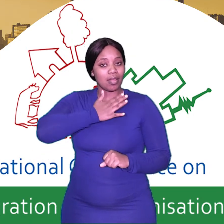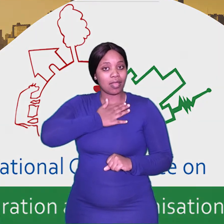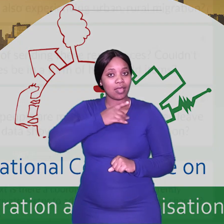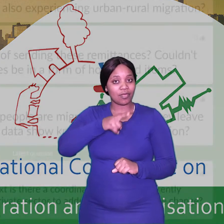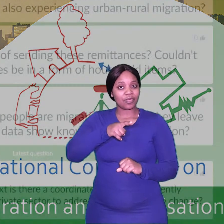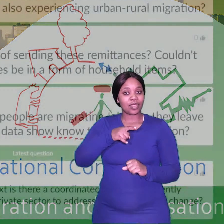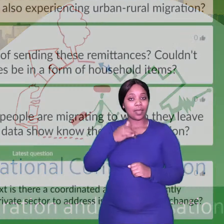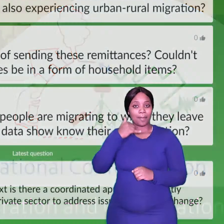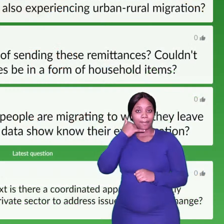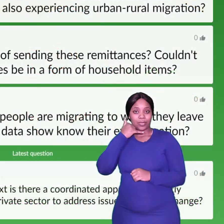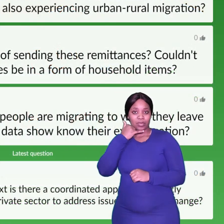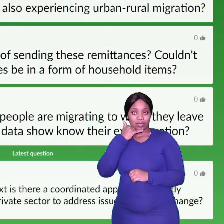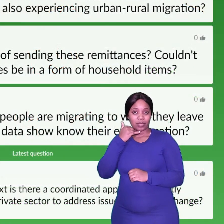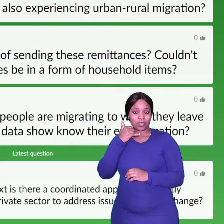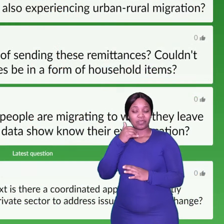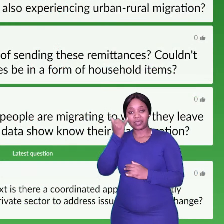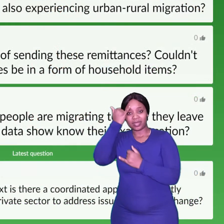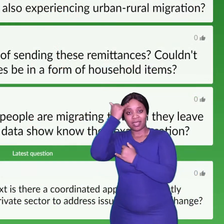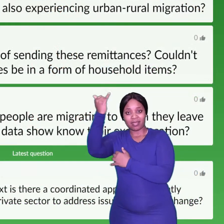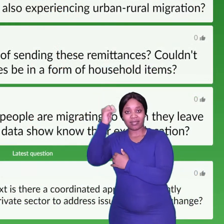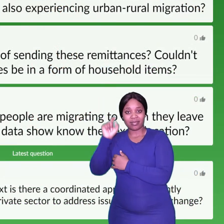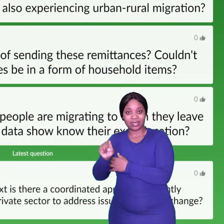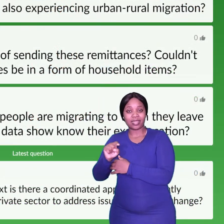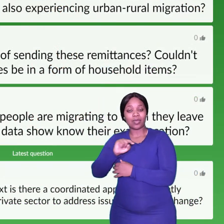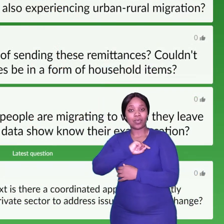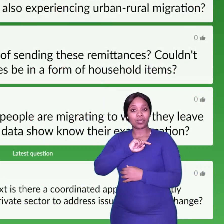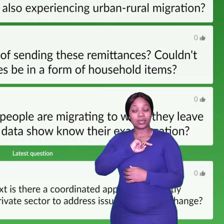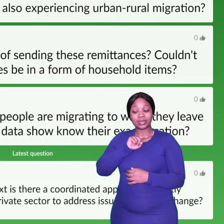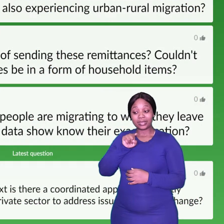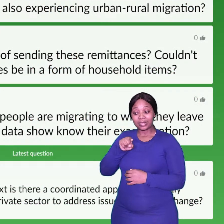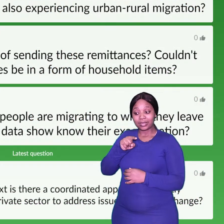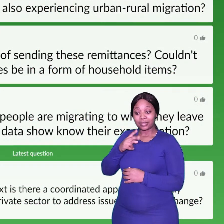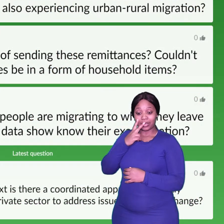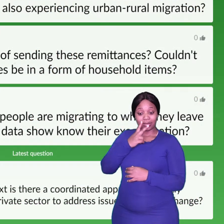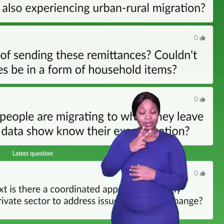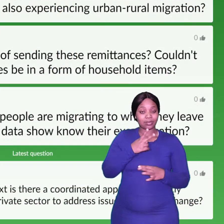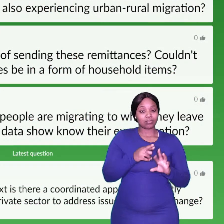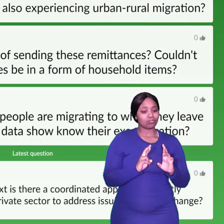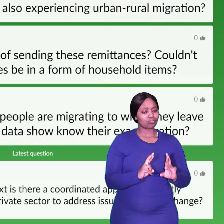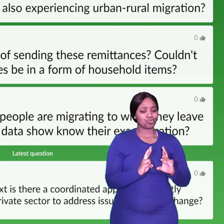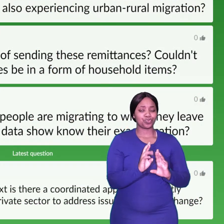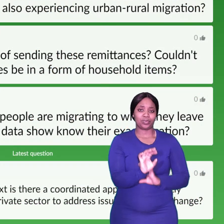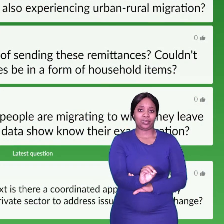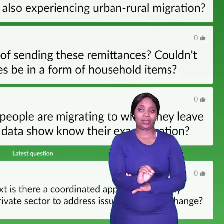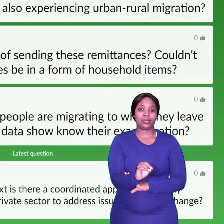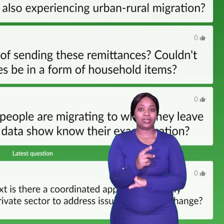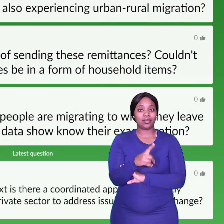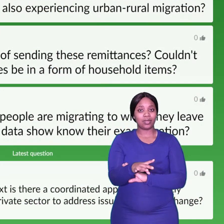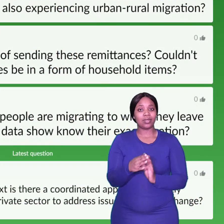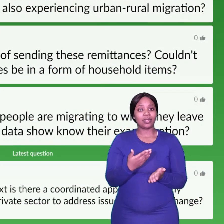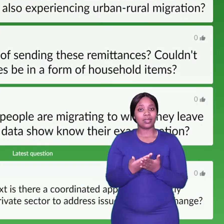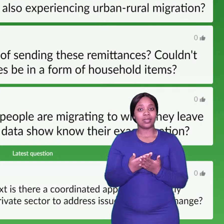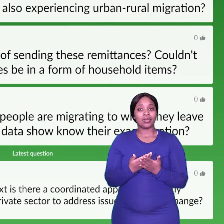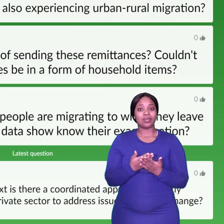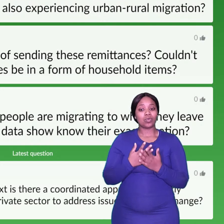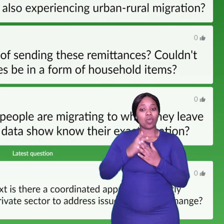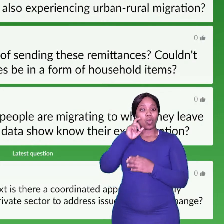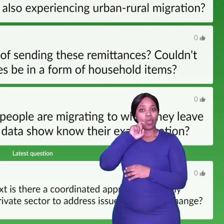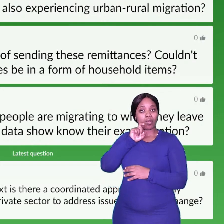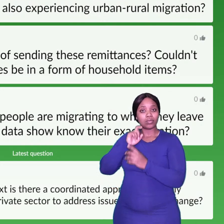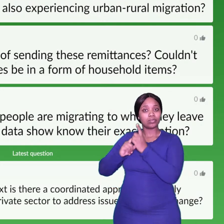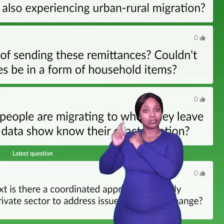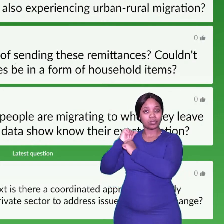data idea because it is a promising avenue for complementing traditional